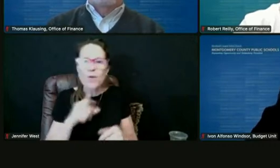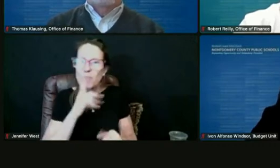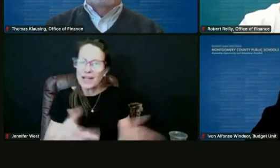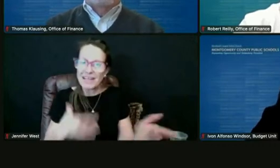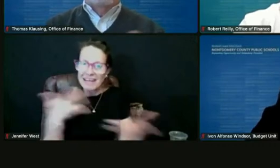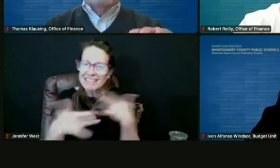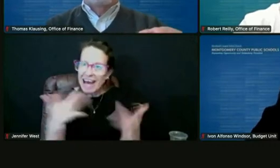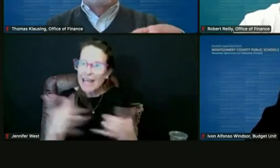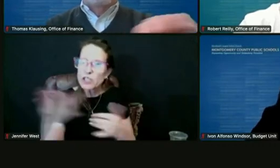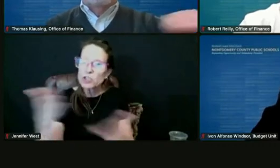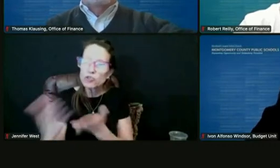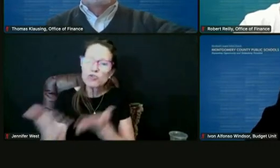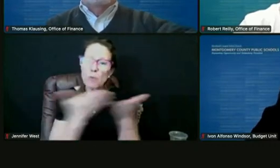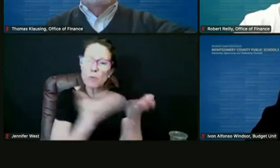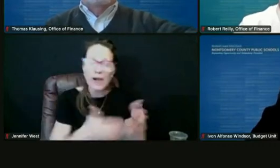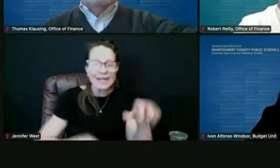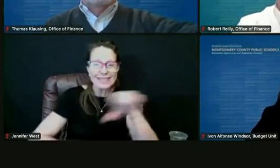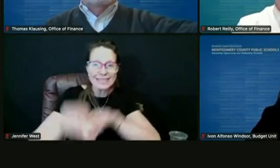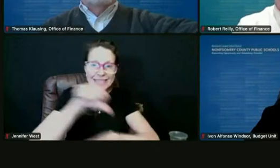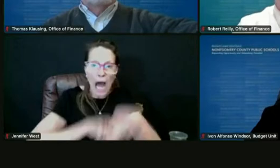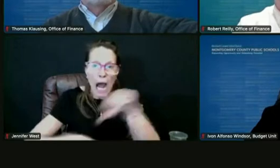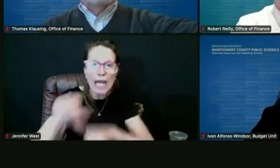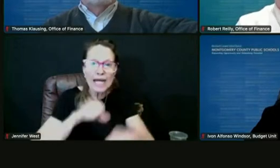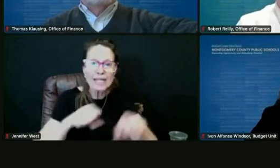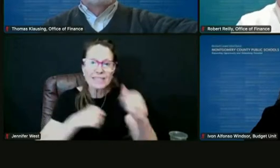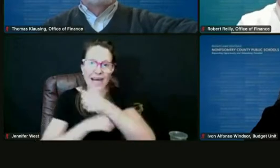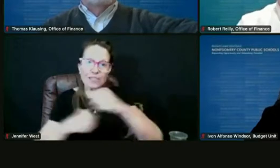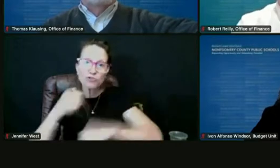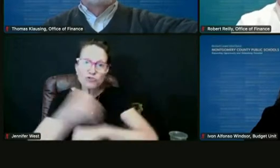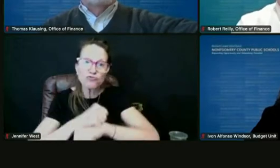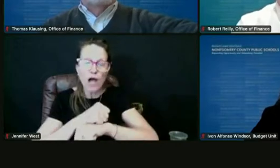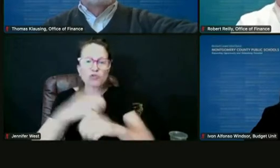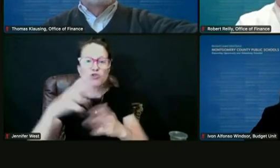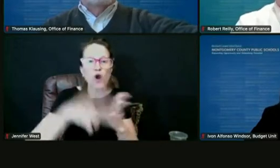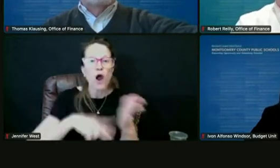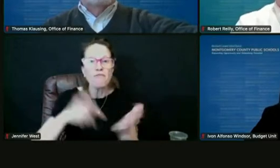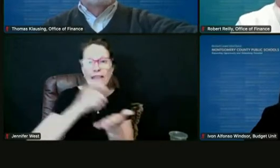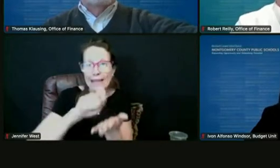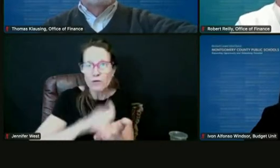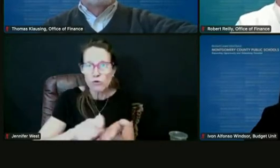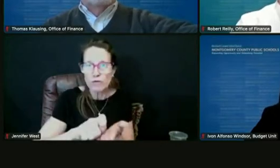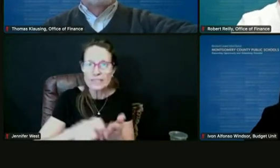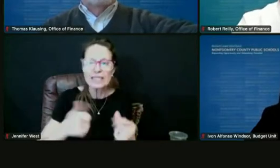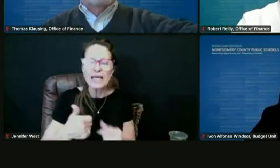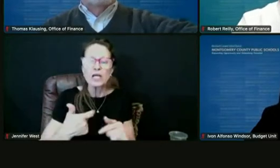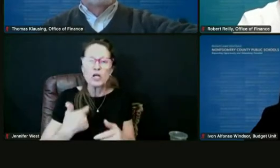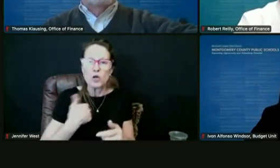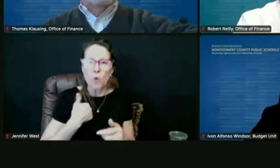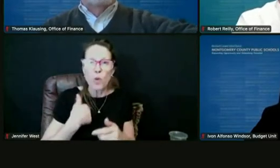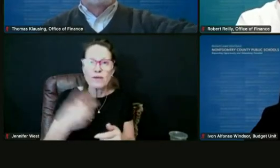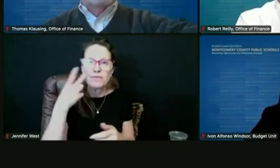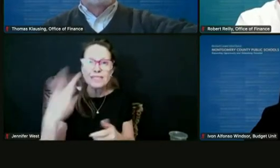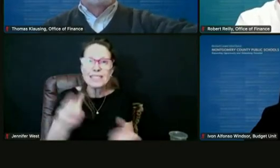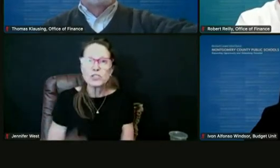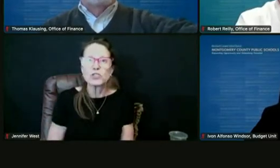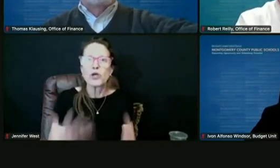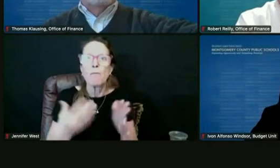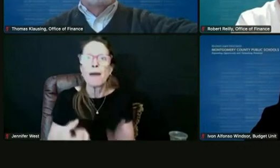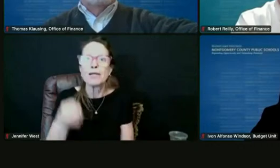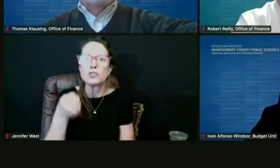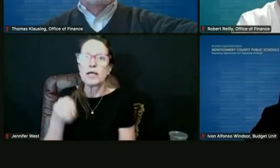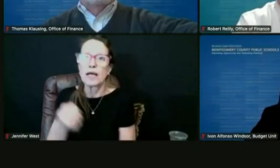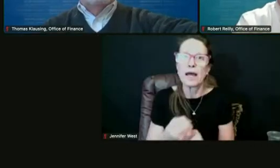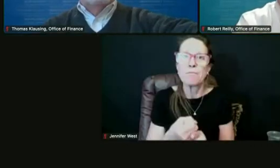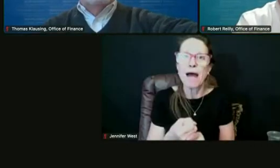literacy into the science of reading for our students next year, because we've read and we've seen there being so much impact. But